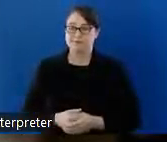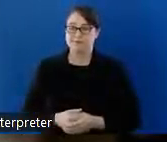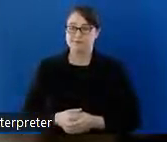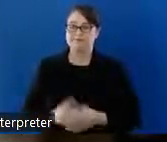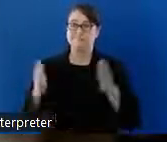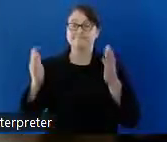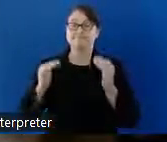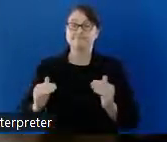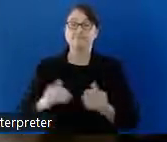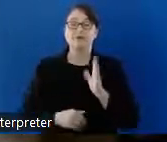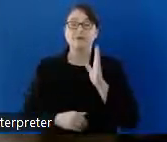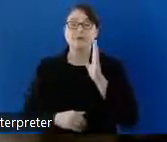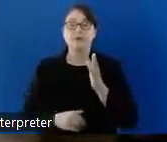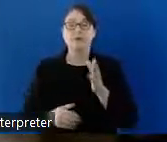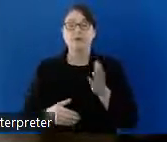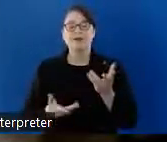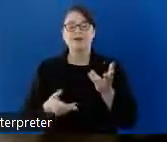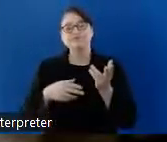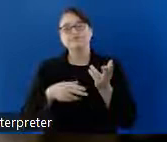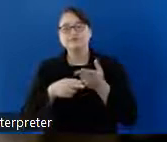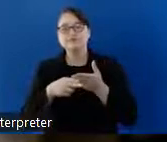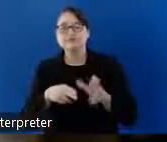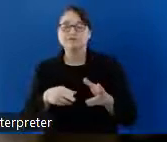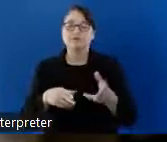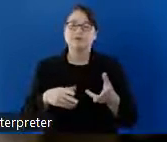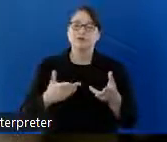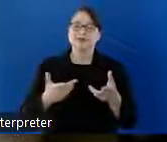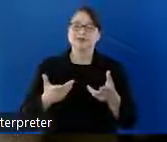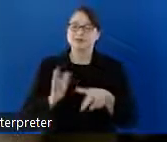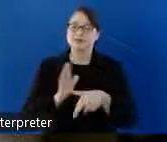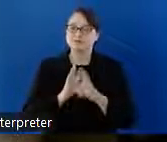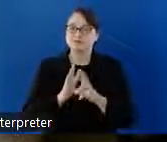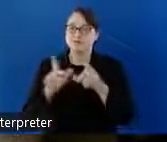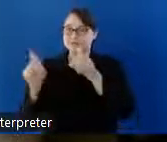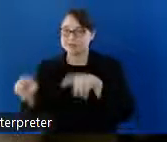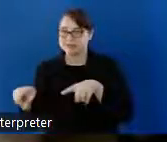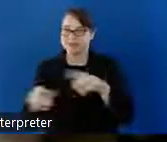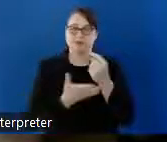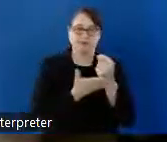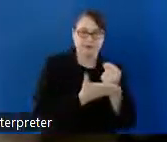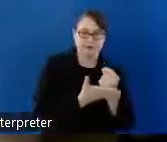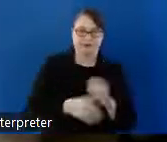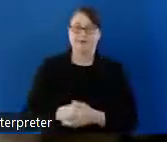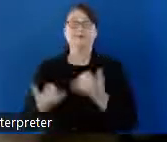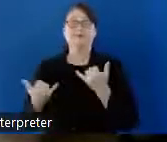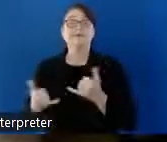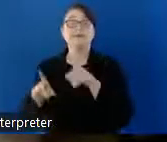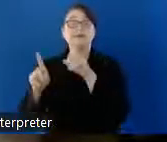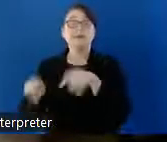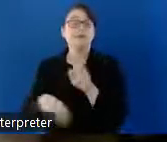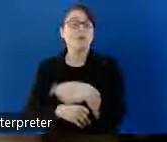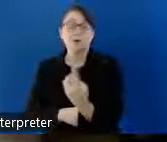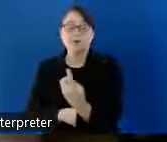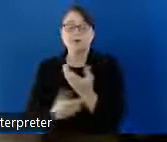Next, I'm going to quickly cover monkeypox testing and treatment. Currently, testing is only recommended if someone has a rash consistent